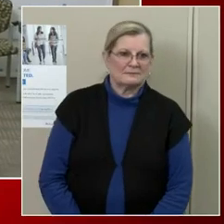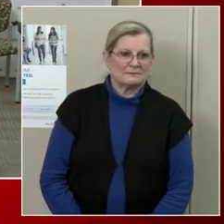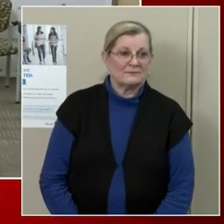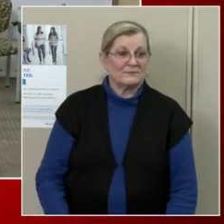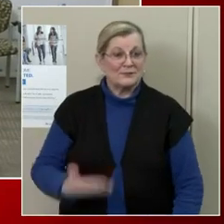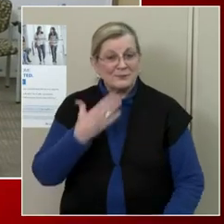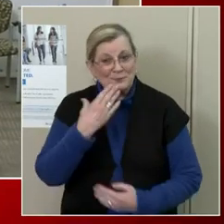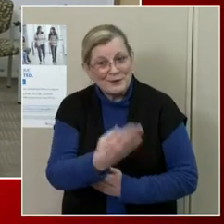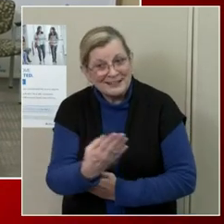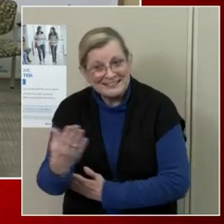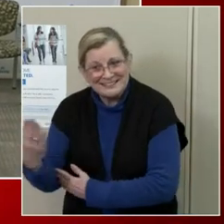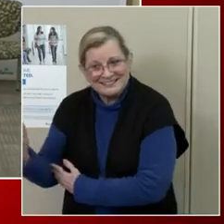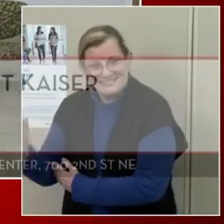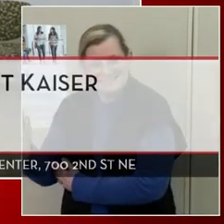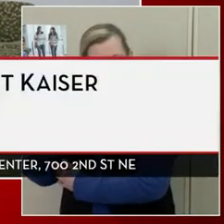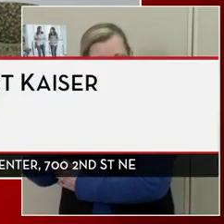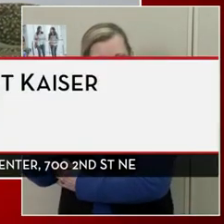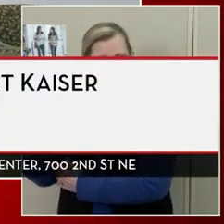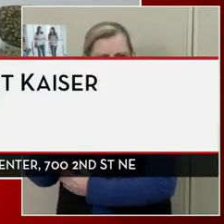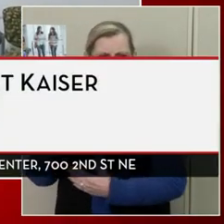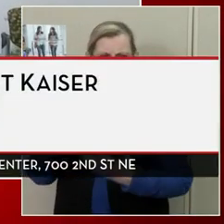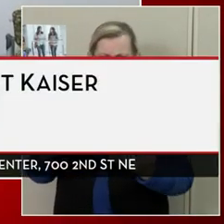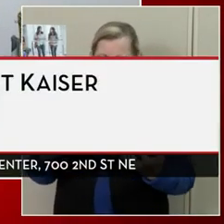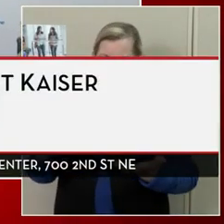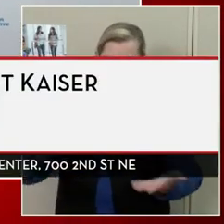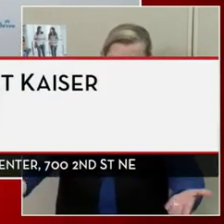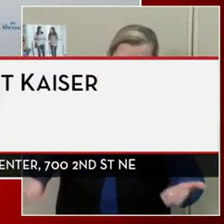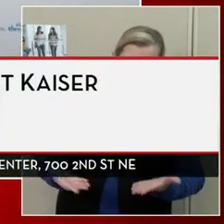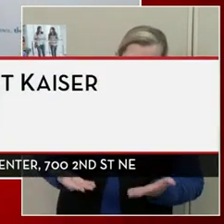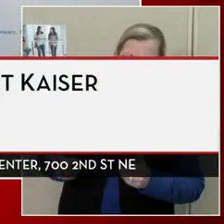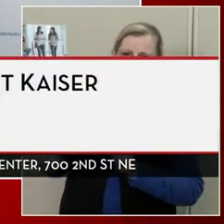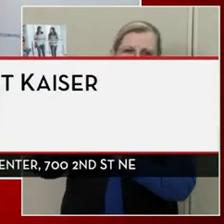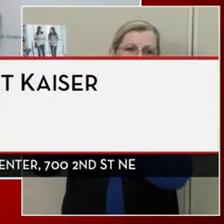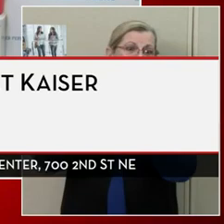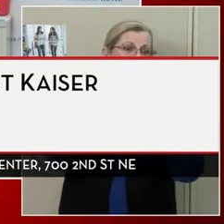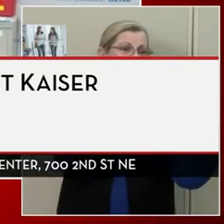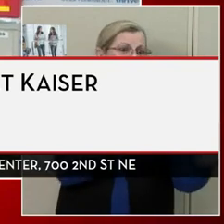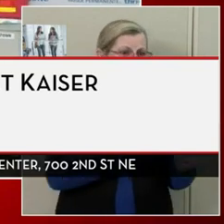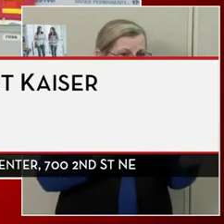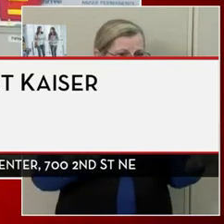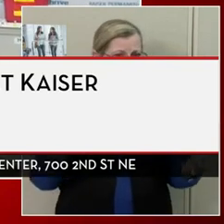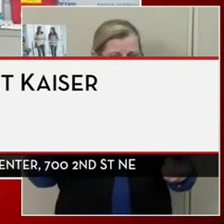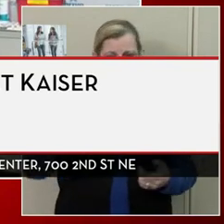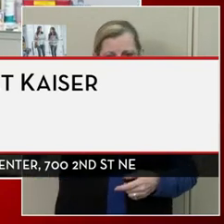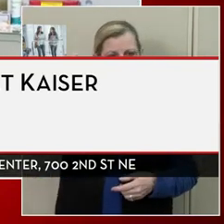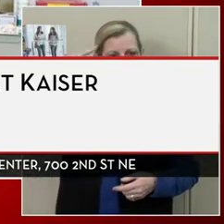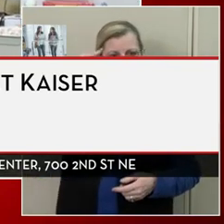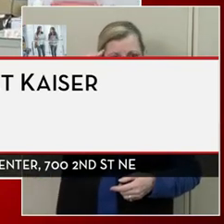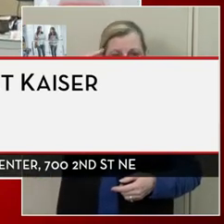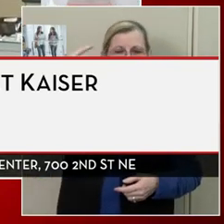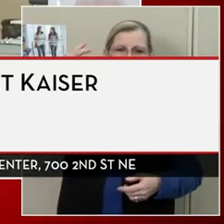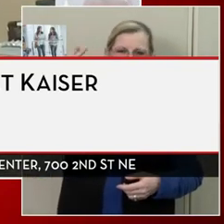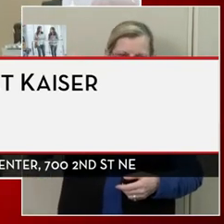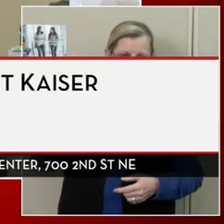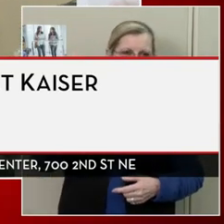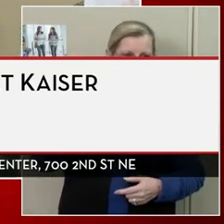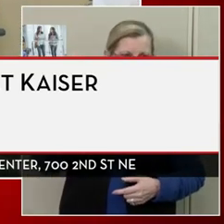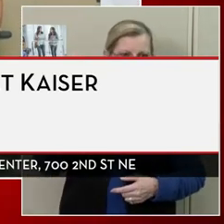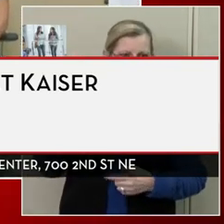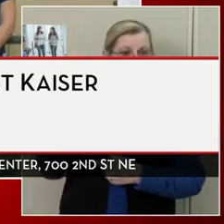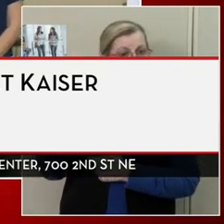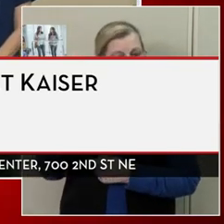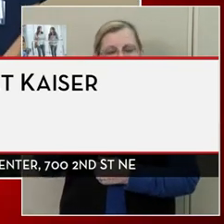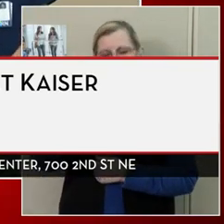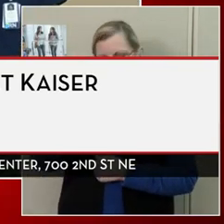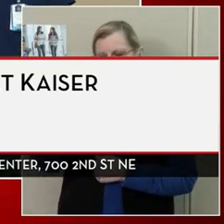Good morning, and I want to welcome everyone to our Capitol Hill, Kaiser Permanente Capitol Hill Medical Center.